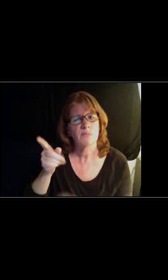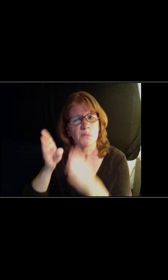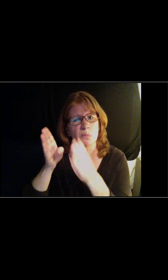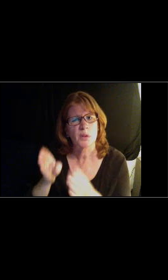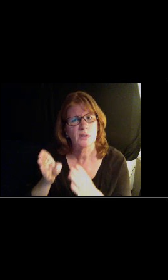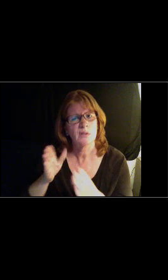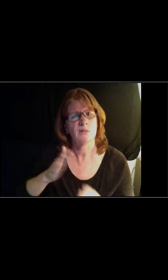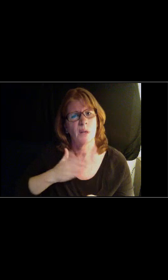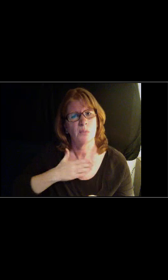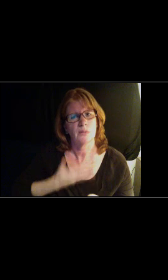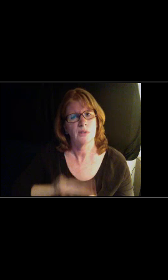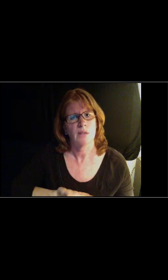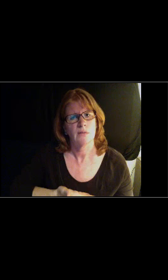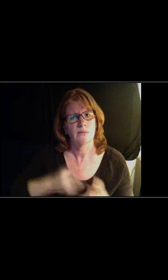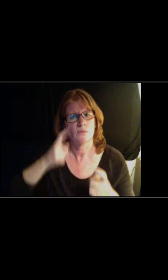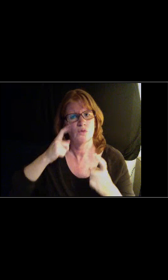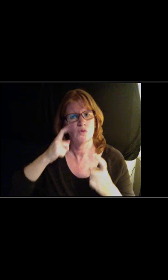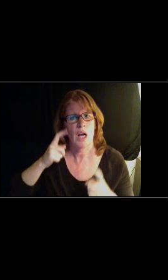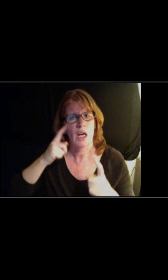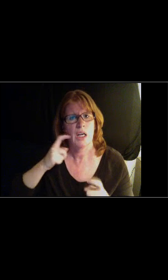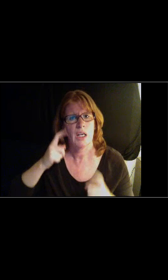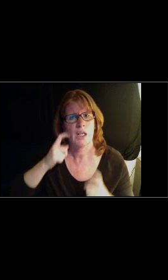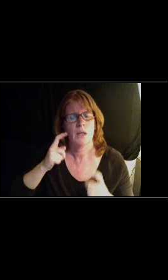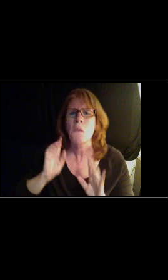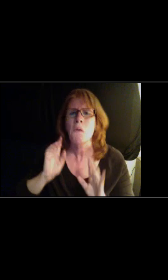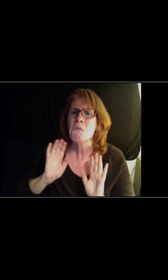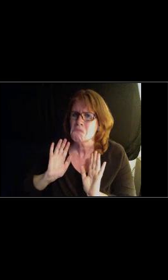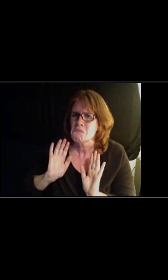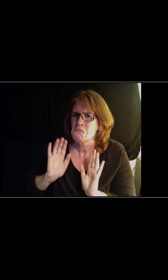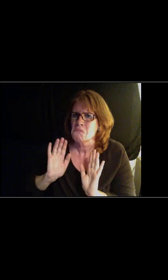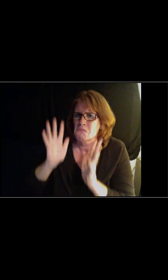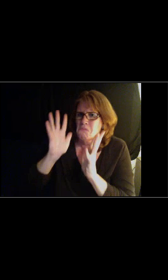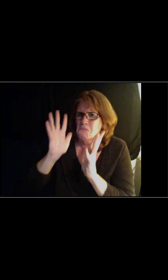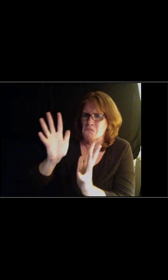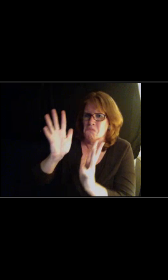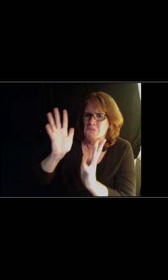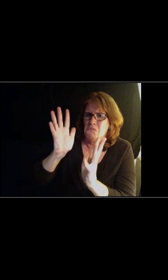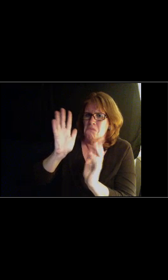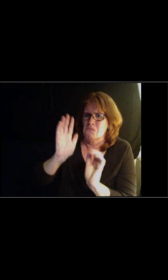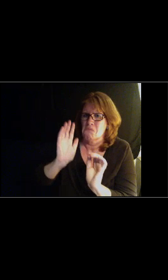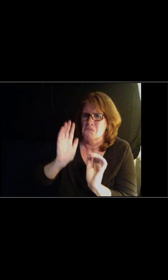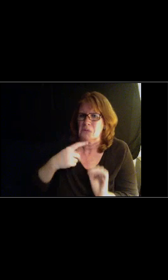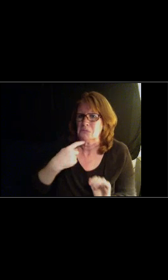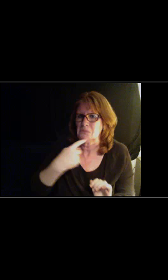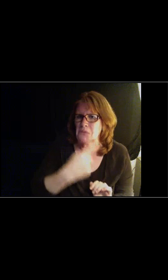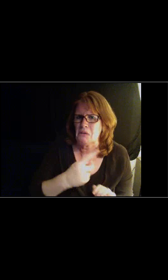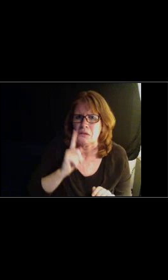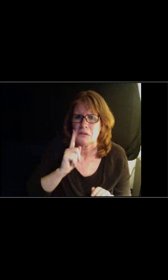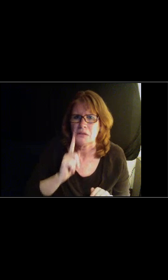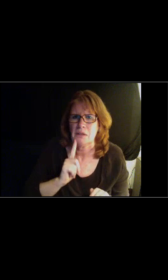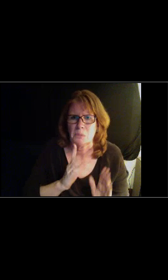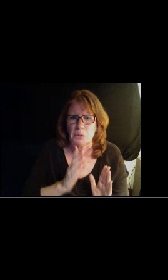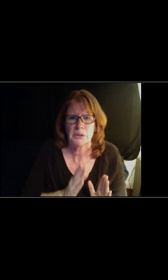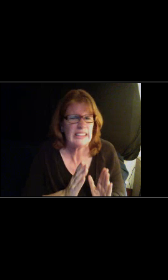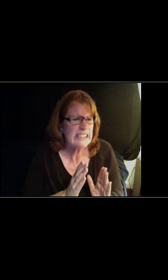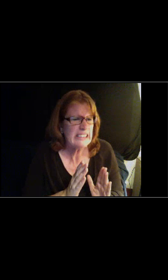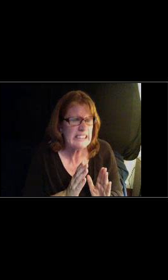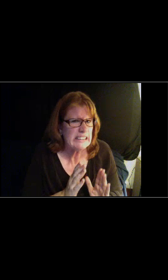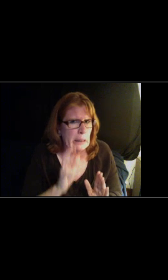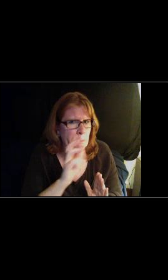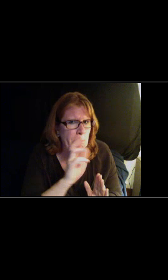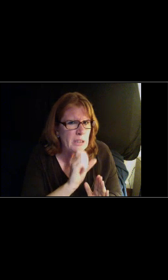interrupt. And the reason you may do that is the person that you're interpreting for may be upset or crying. It